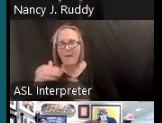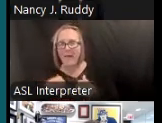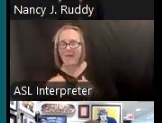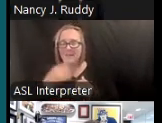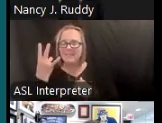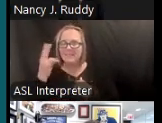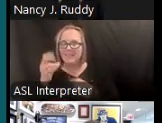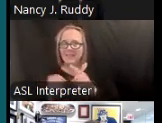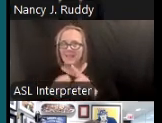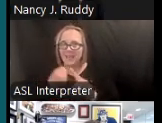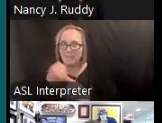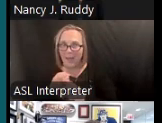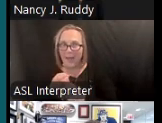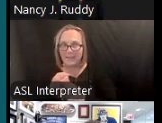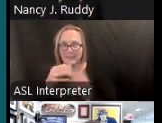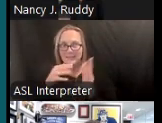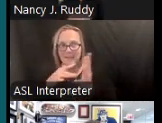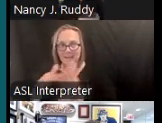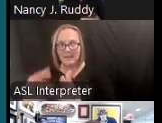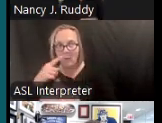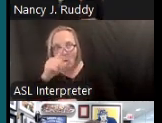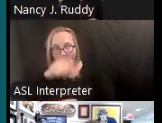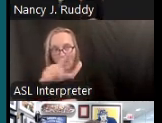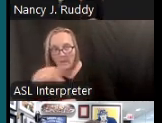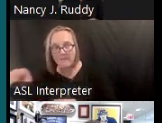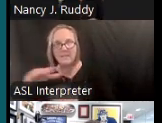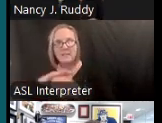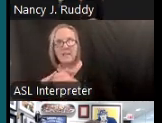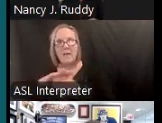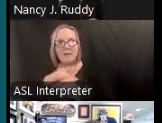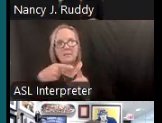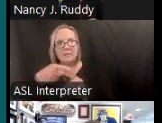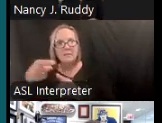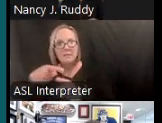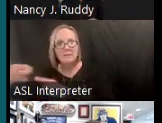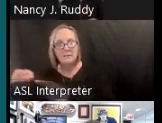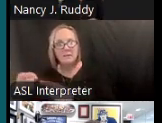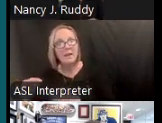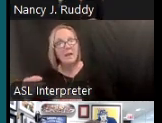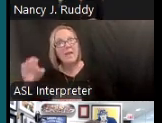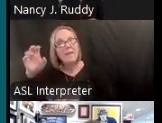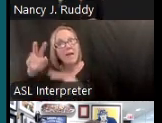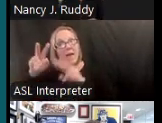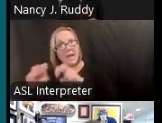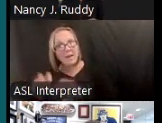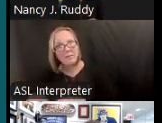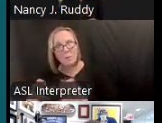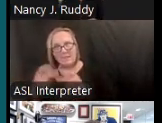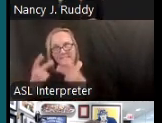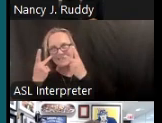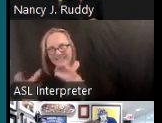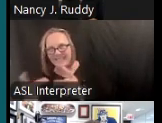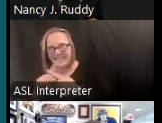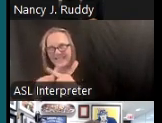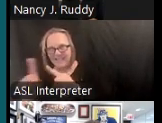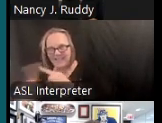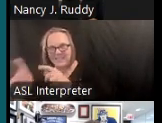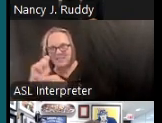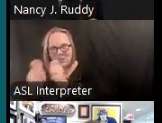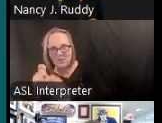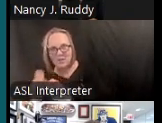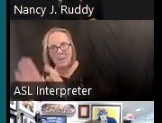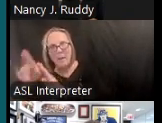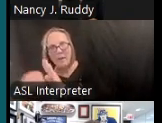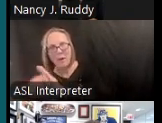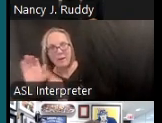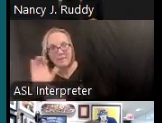17 areas shown on the slide. All analyses will account for predicted changes in background conditions and consider how